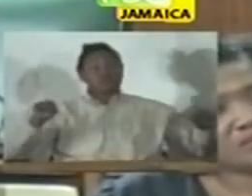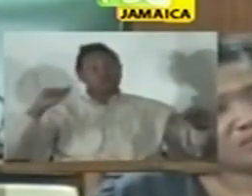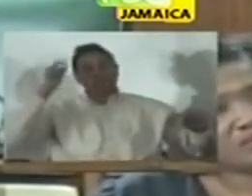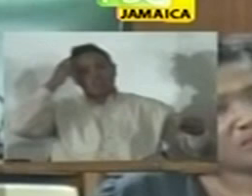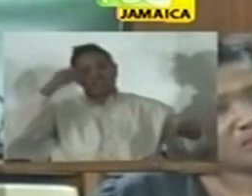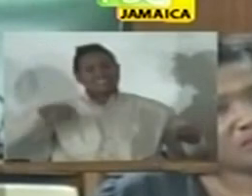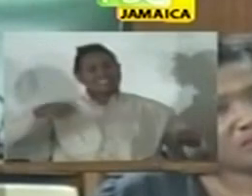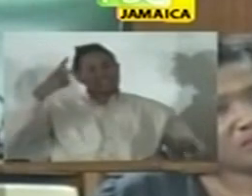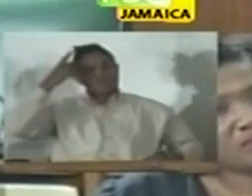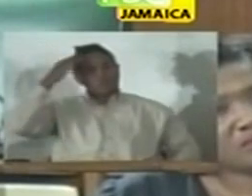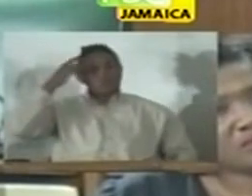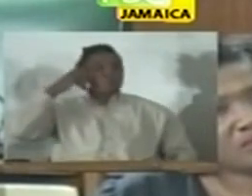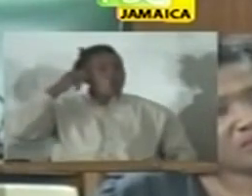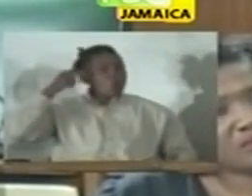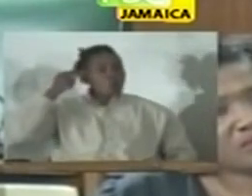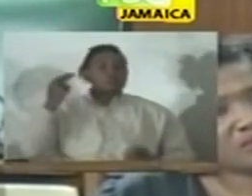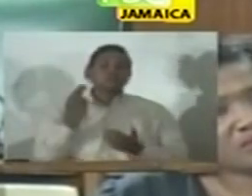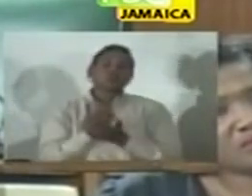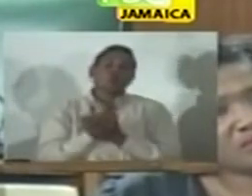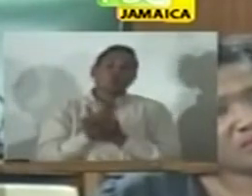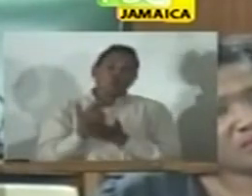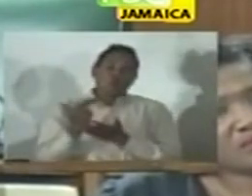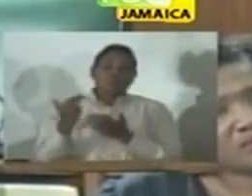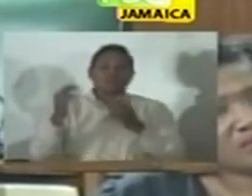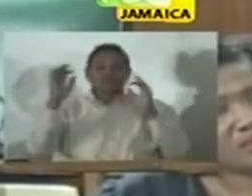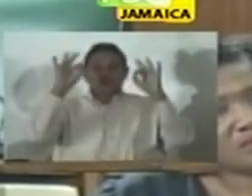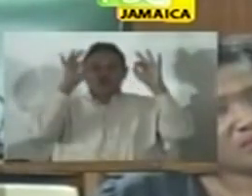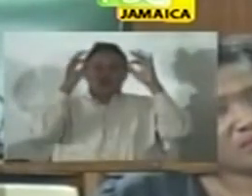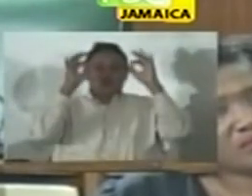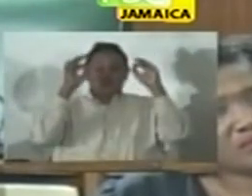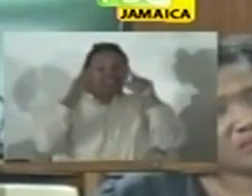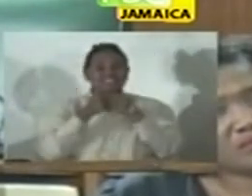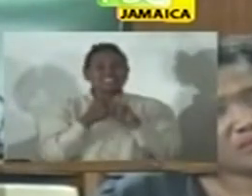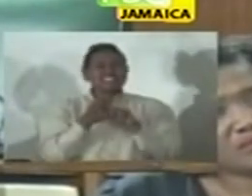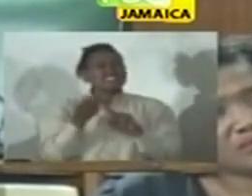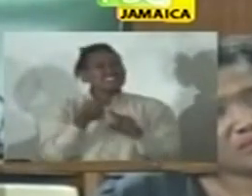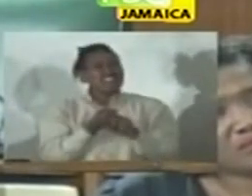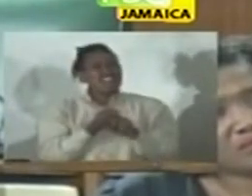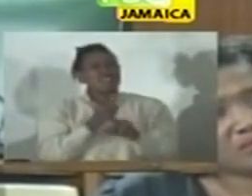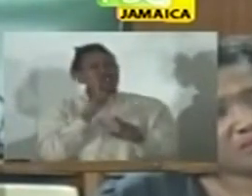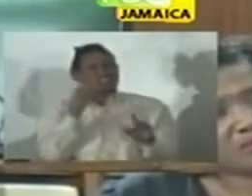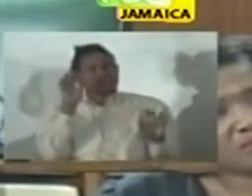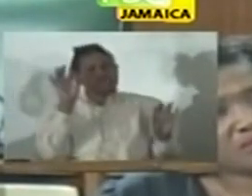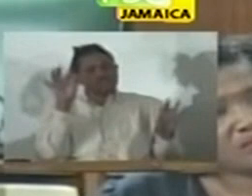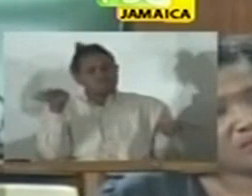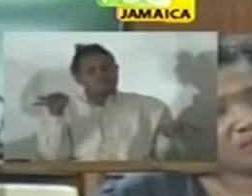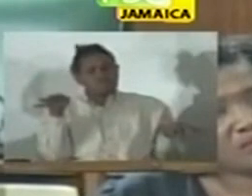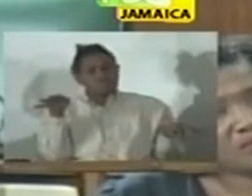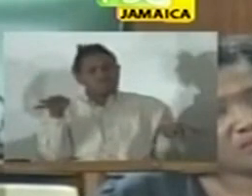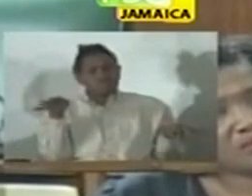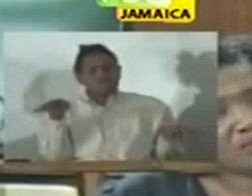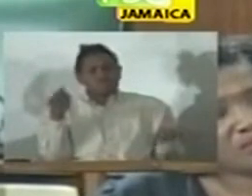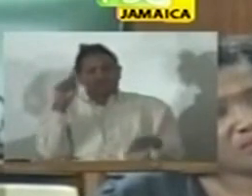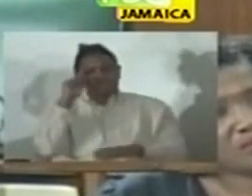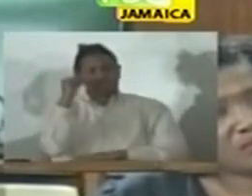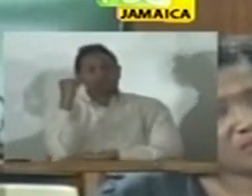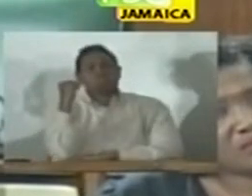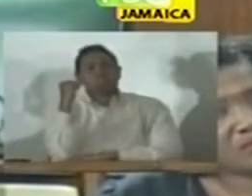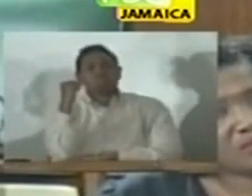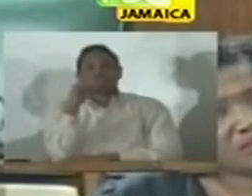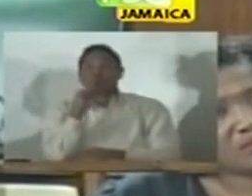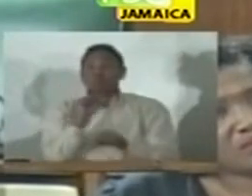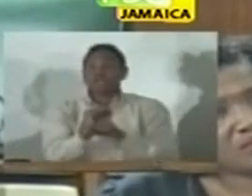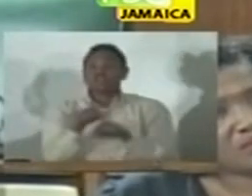Prime Minister, the Most Honorable Andrew Holness, has been determinative and decisive in ensuring